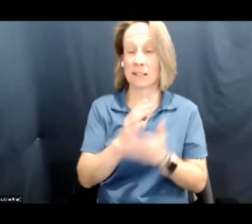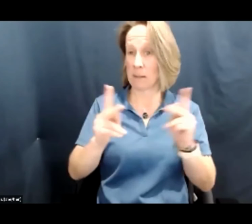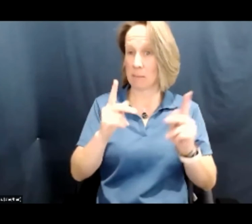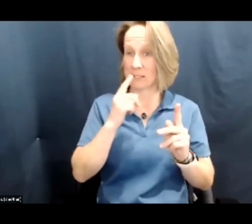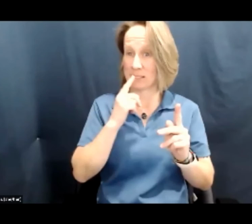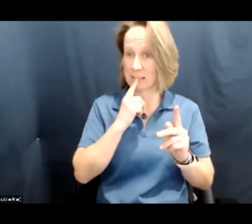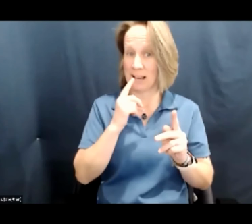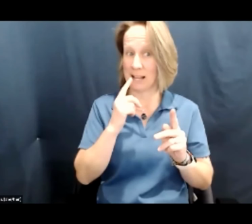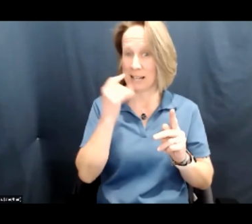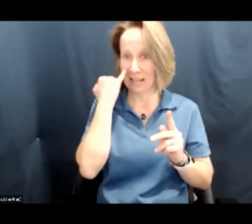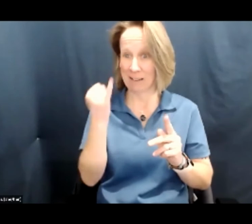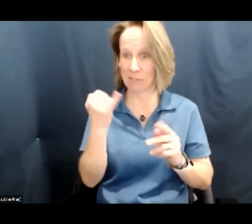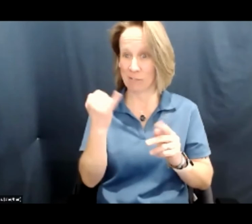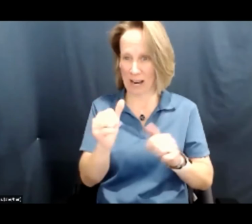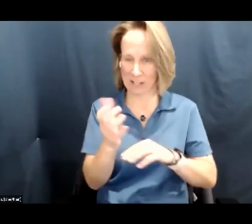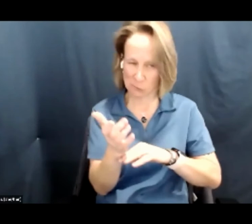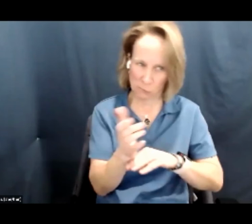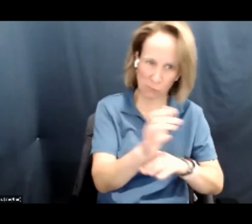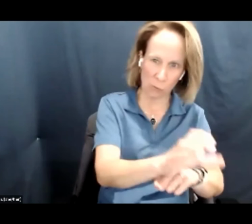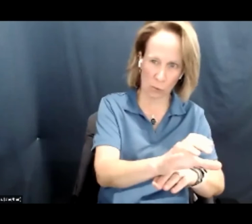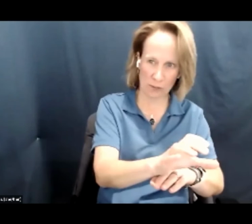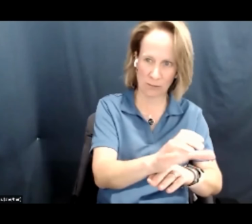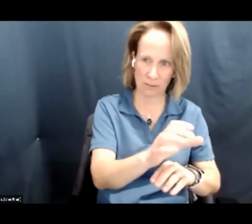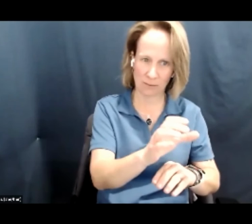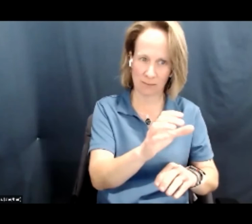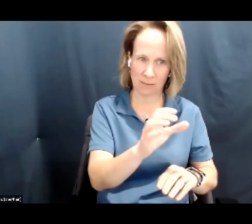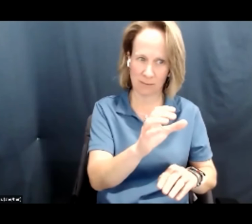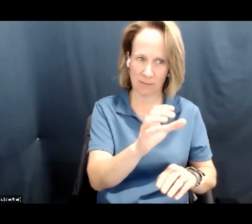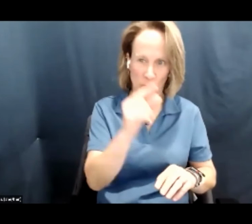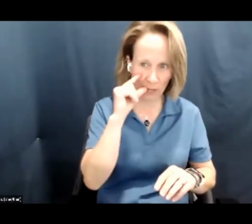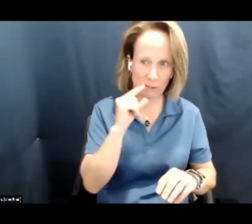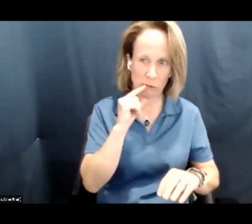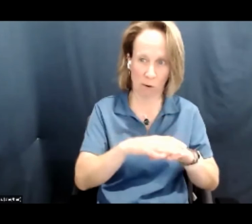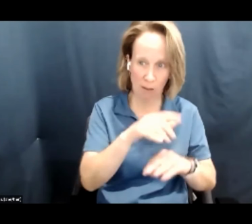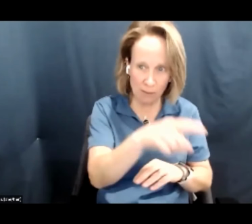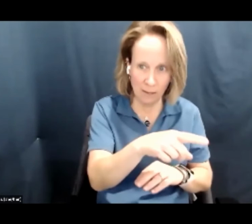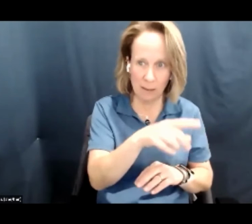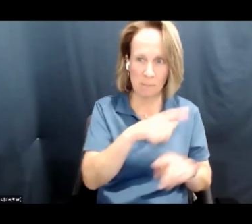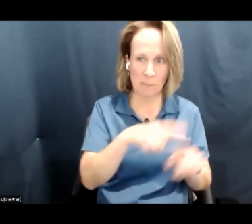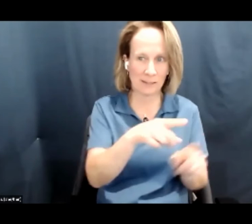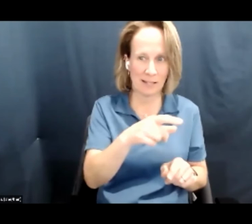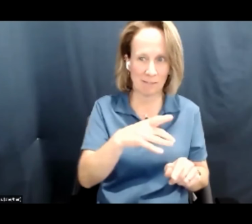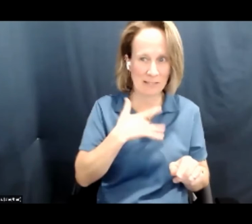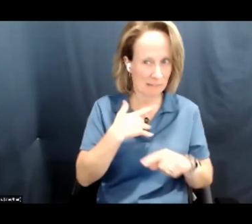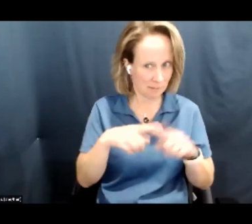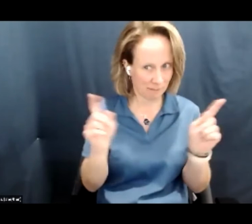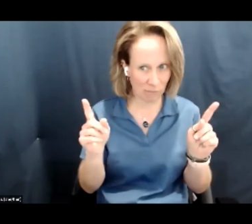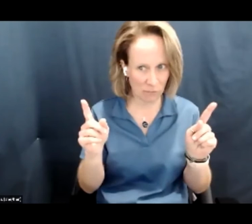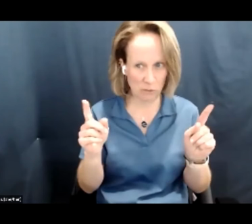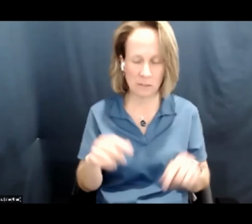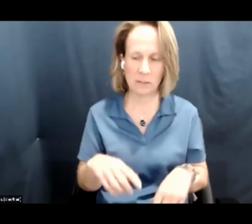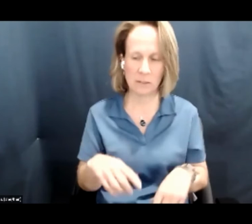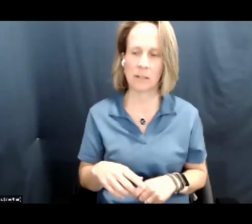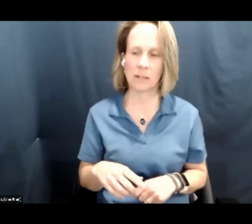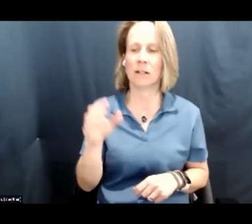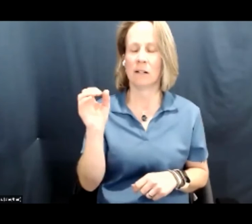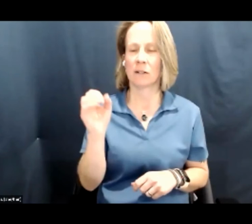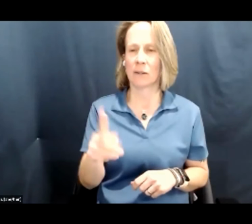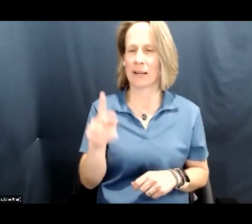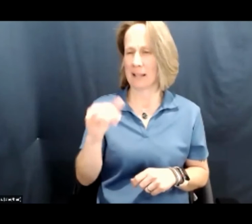can definitely trigger someone's dysphoria. Right, so this is something that I think it's important for us to be familiar